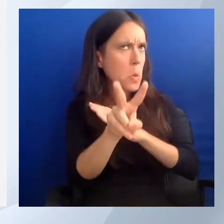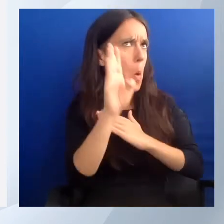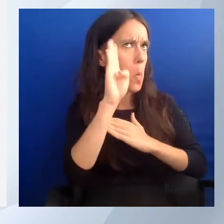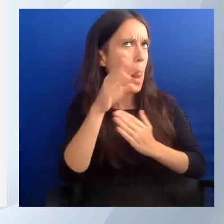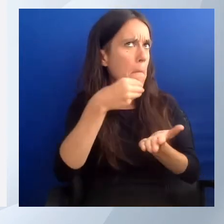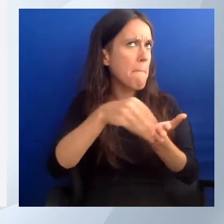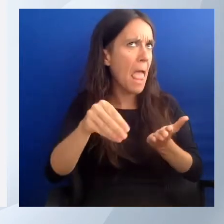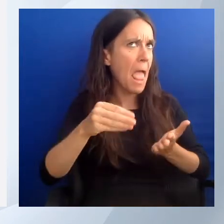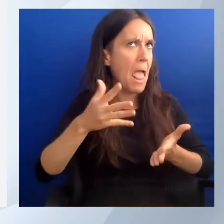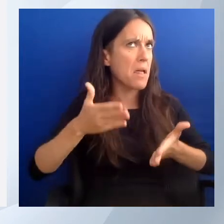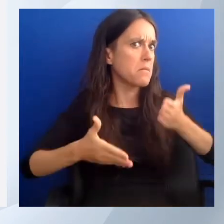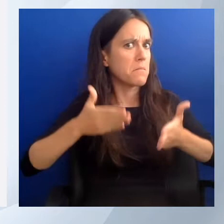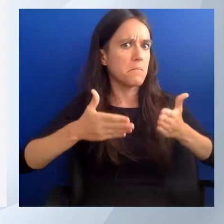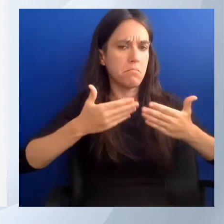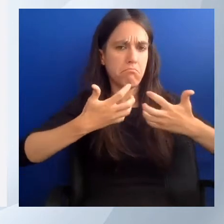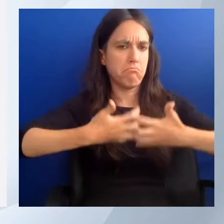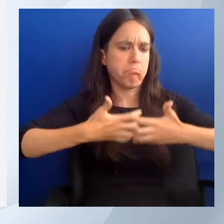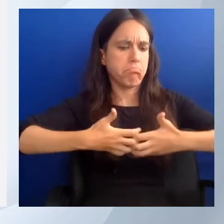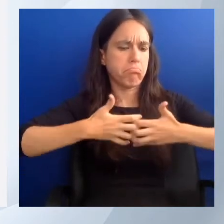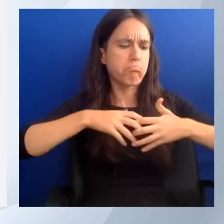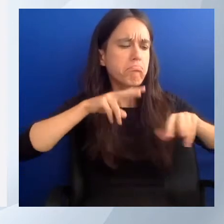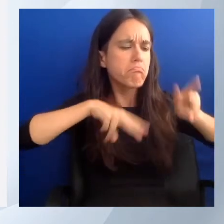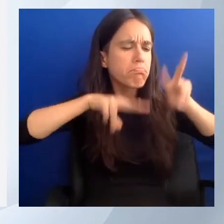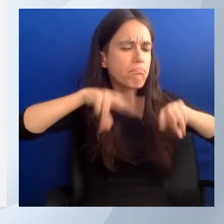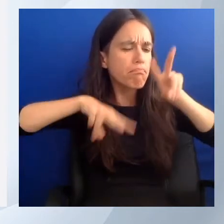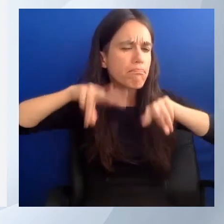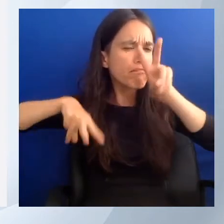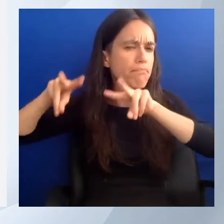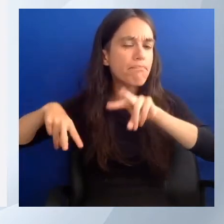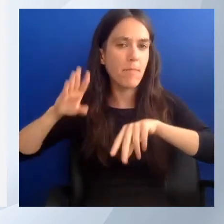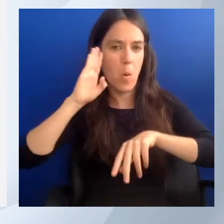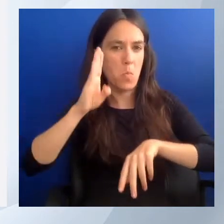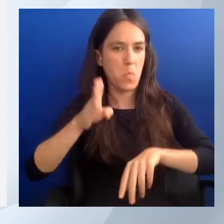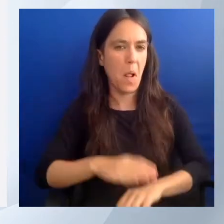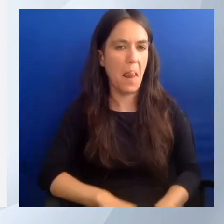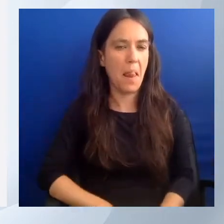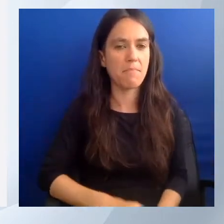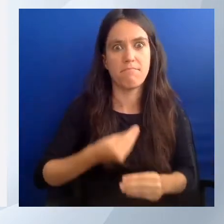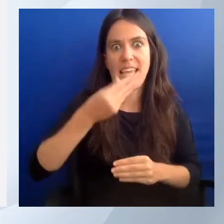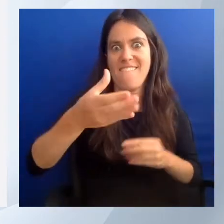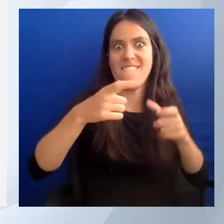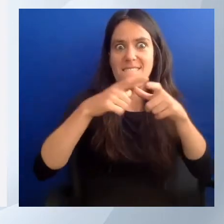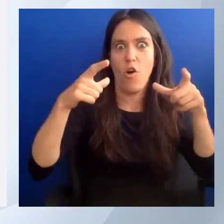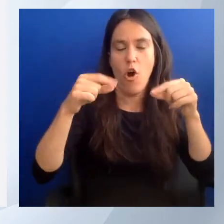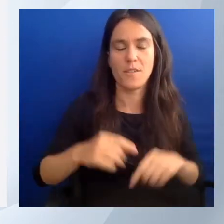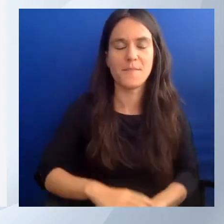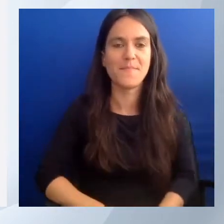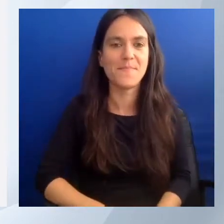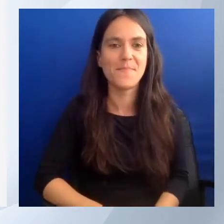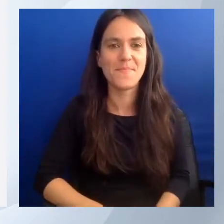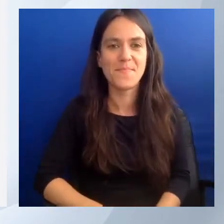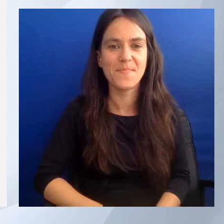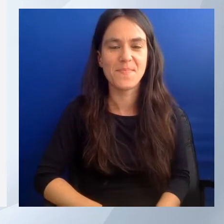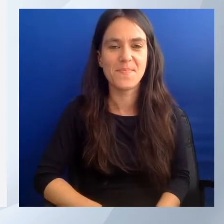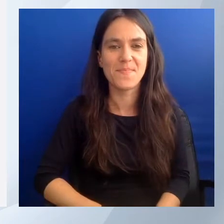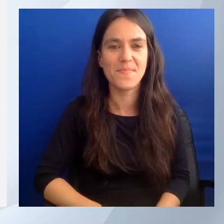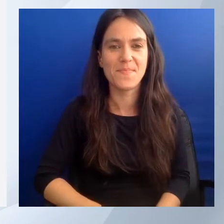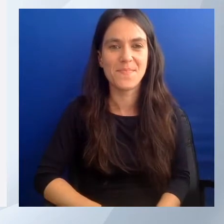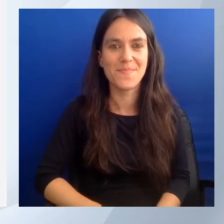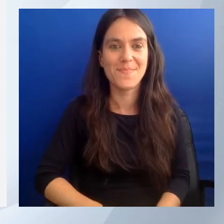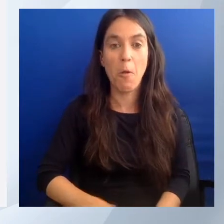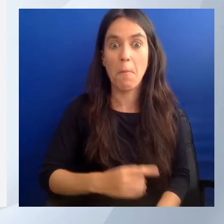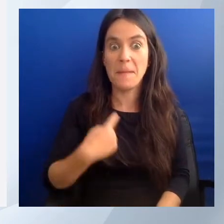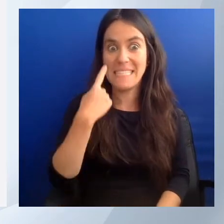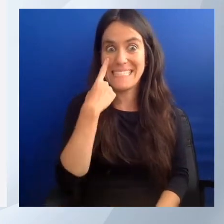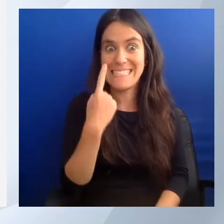card. It's a special kind of company. It's rather weird. Whether this is a good idea to build or not, I don't